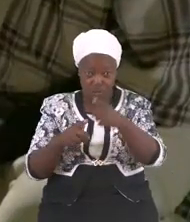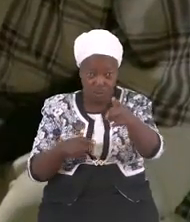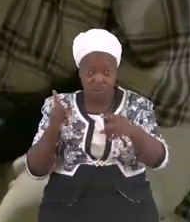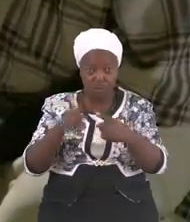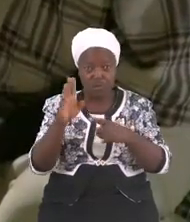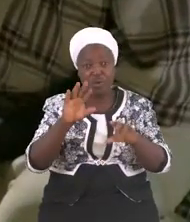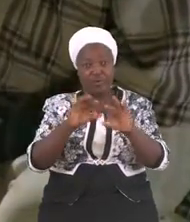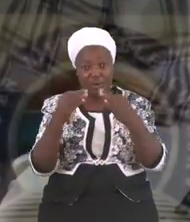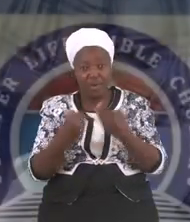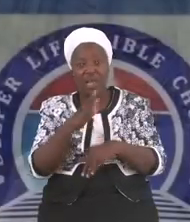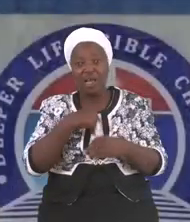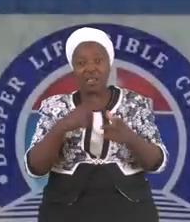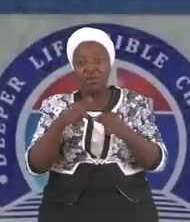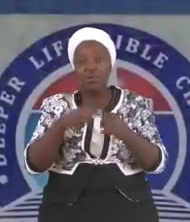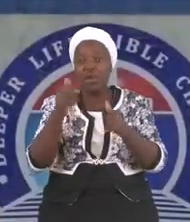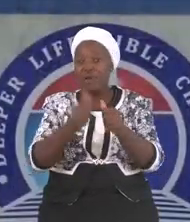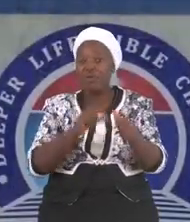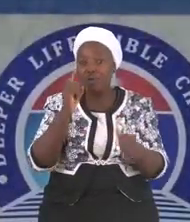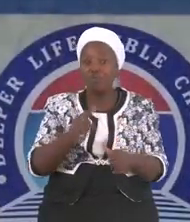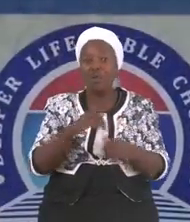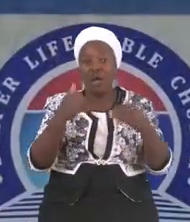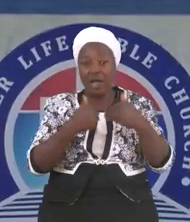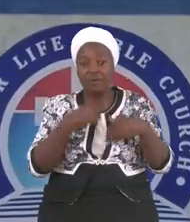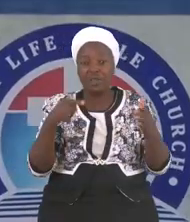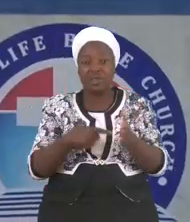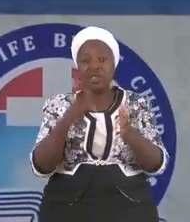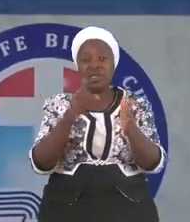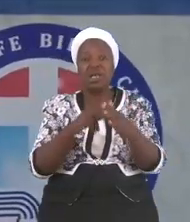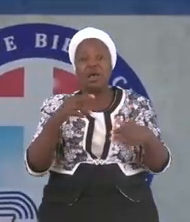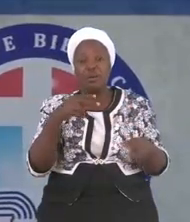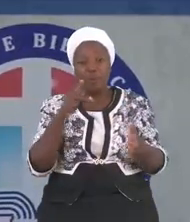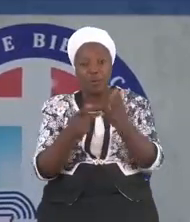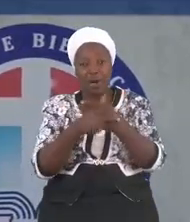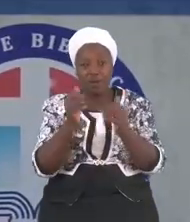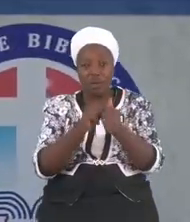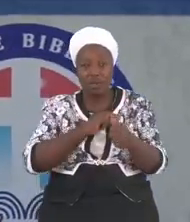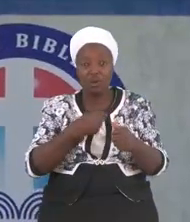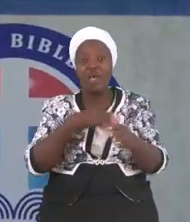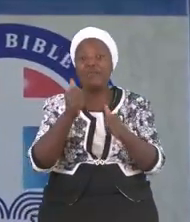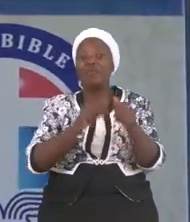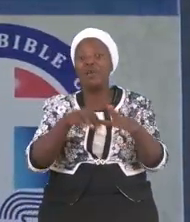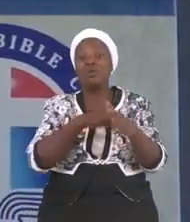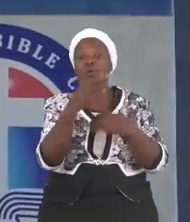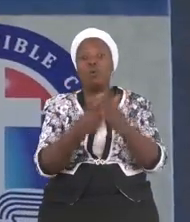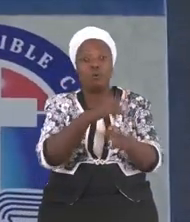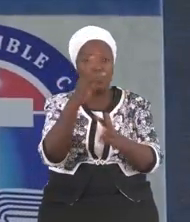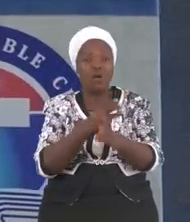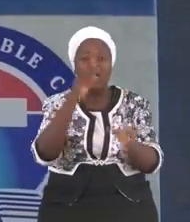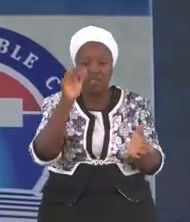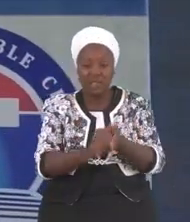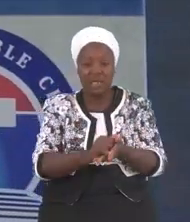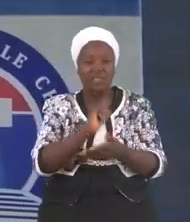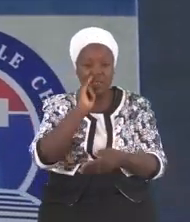everyone participating with us everywhere all over the globe, That is what will